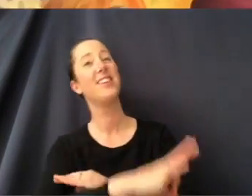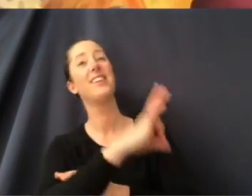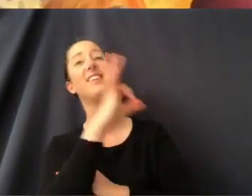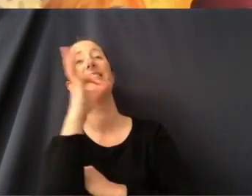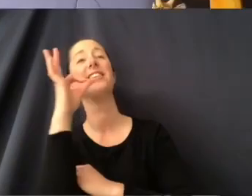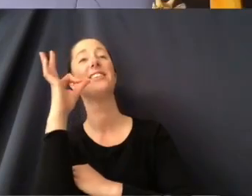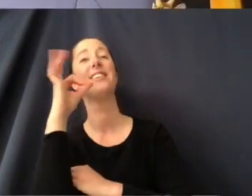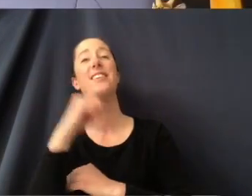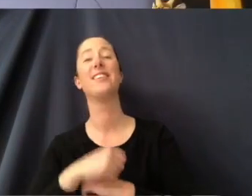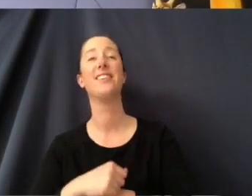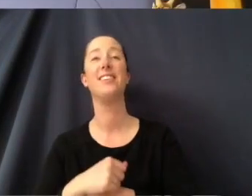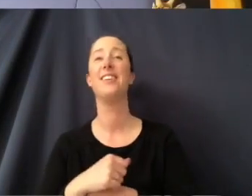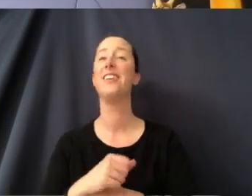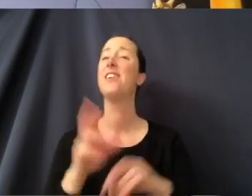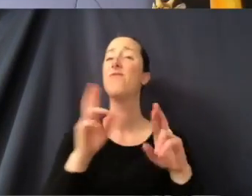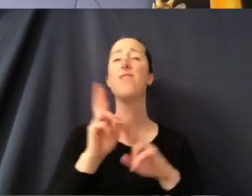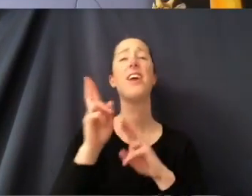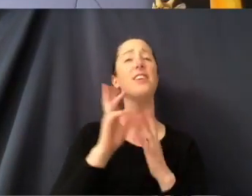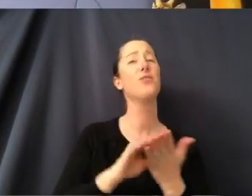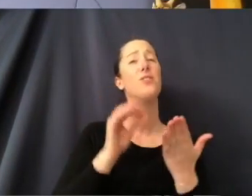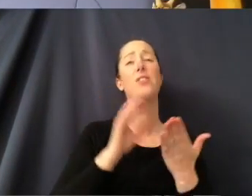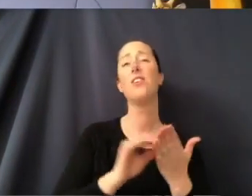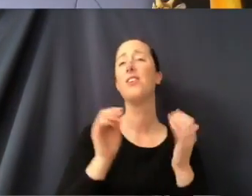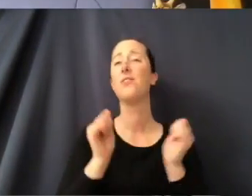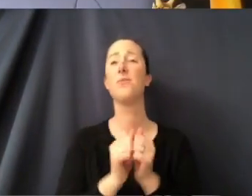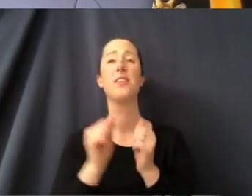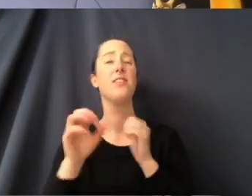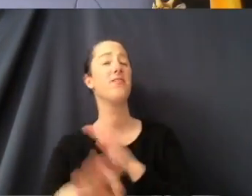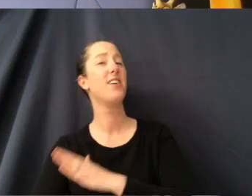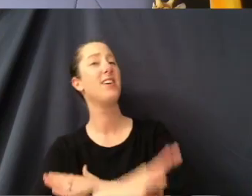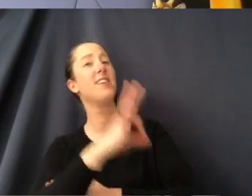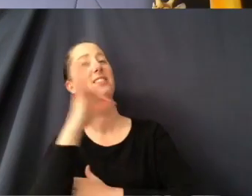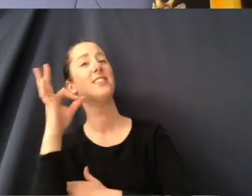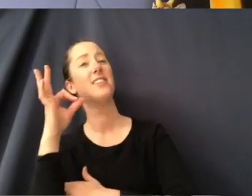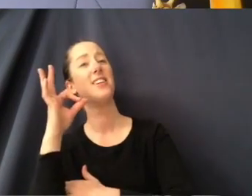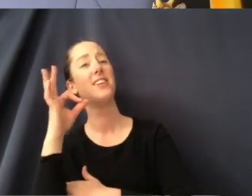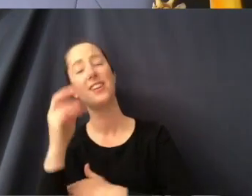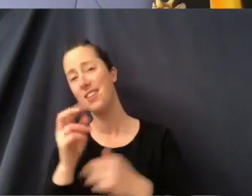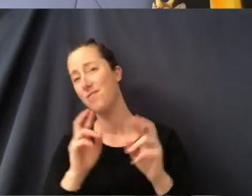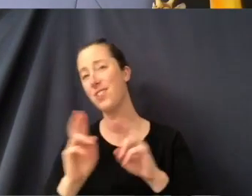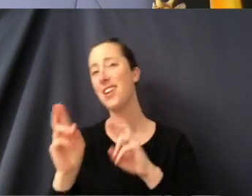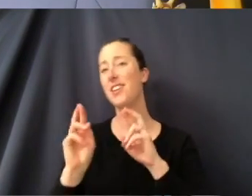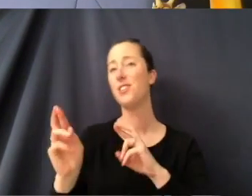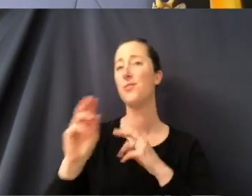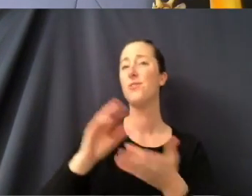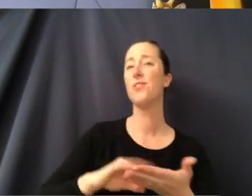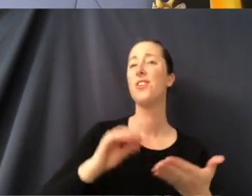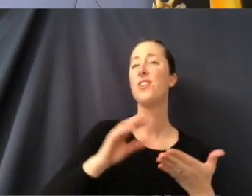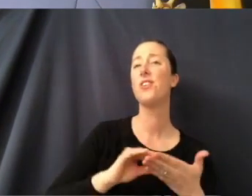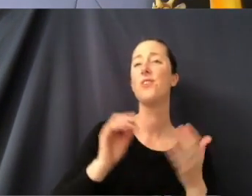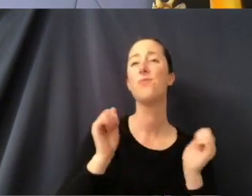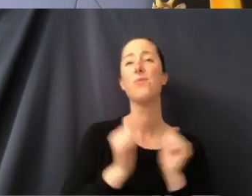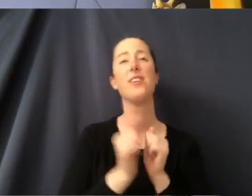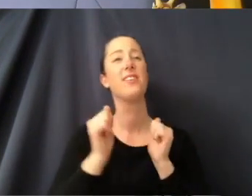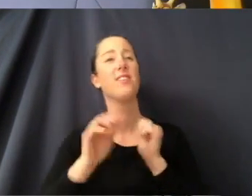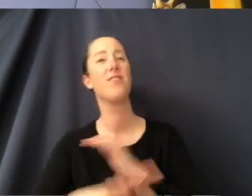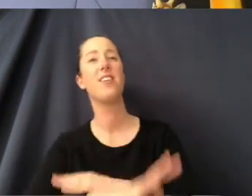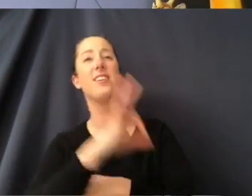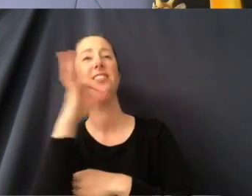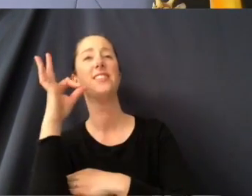rise and shine. I'm ready to learn with Rise and Shine.